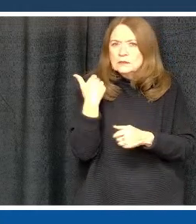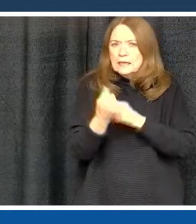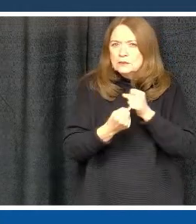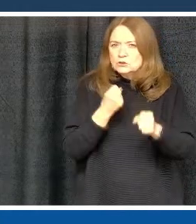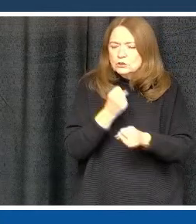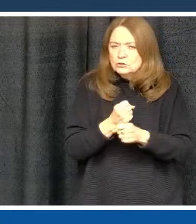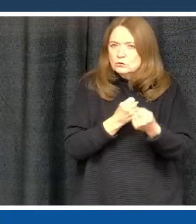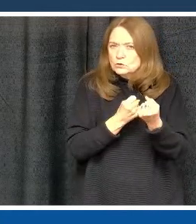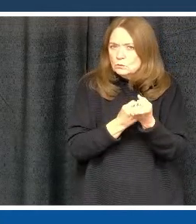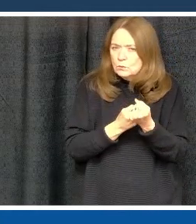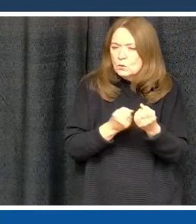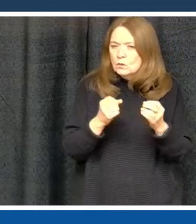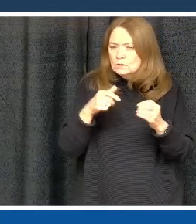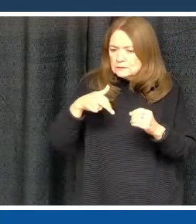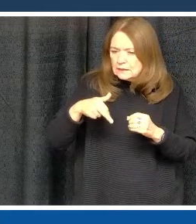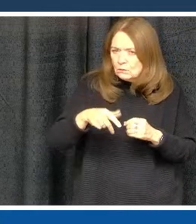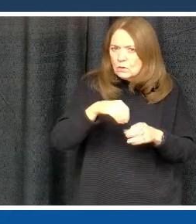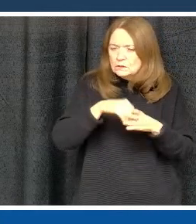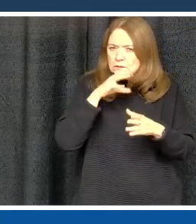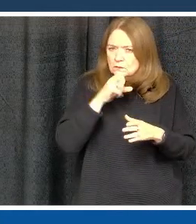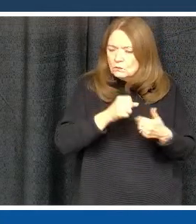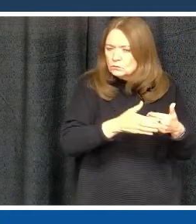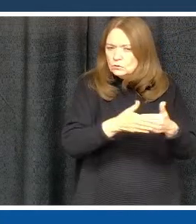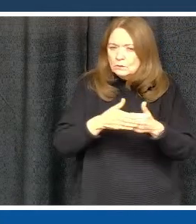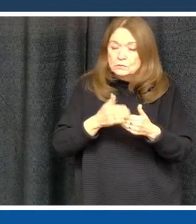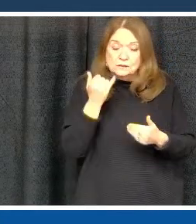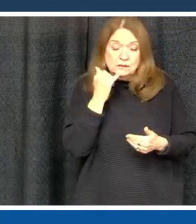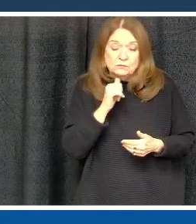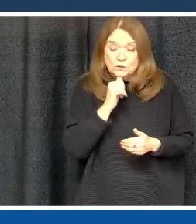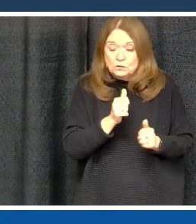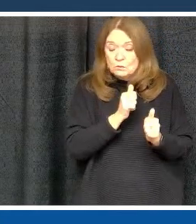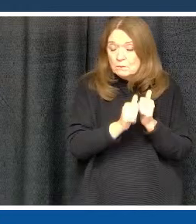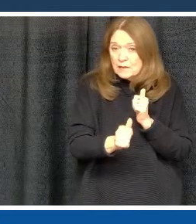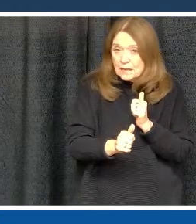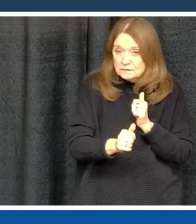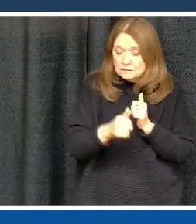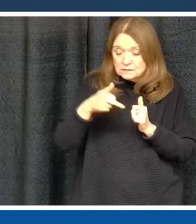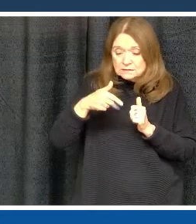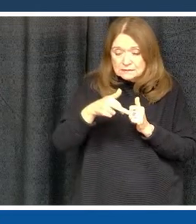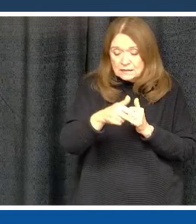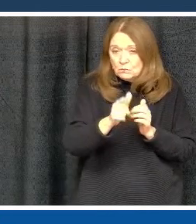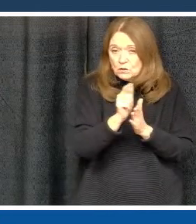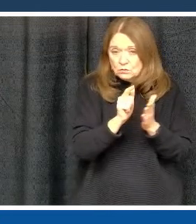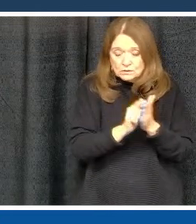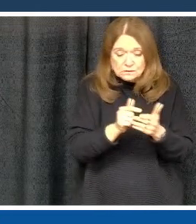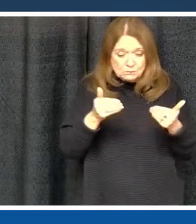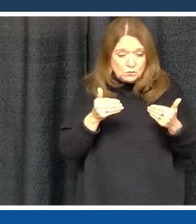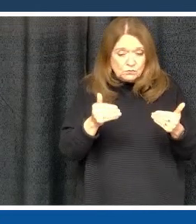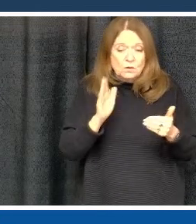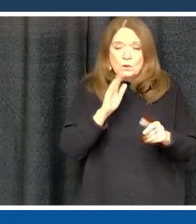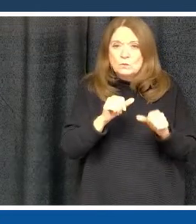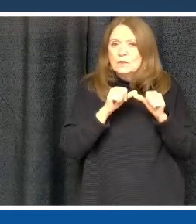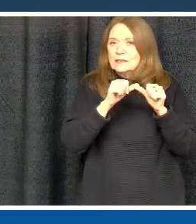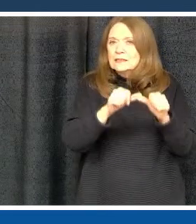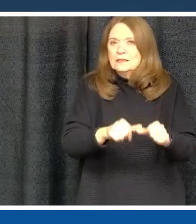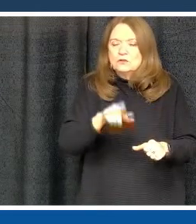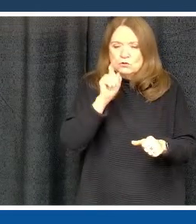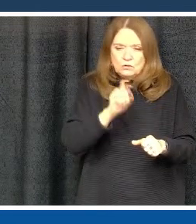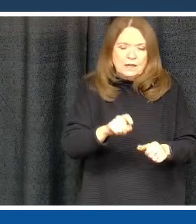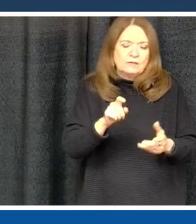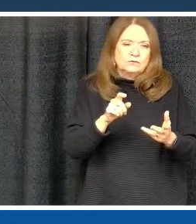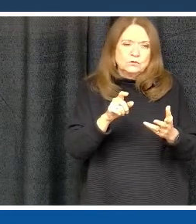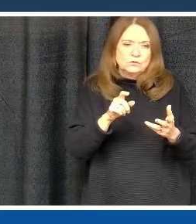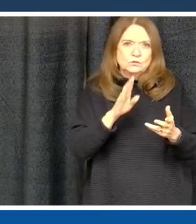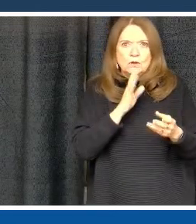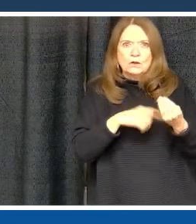infill and putting sidewalks back in. And if we don't pass a sidewalk ordinance and move forward, we're going to continue to have to we